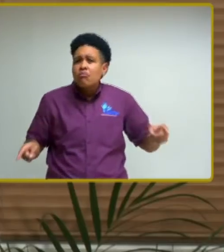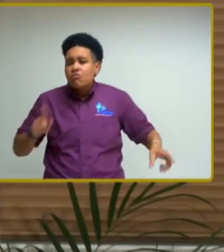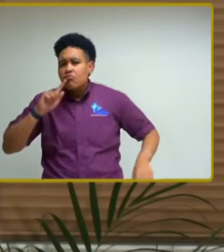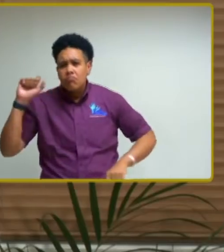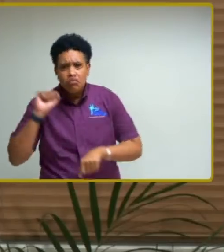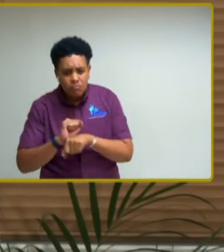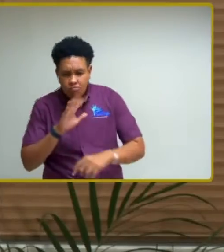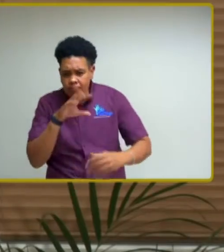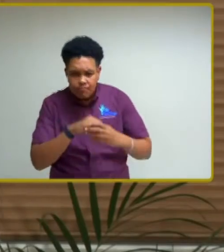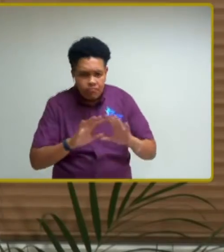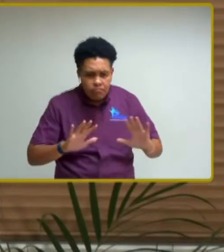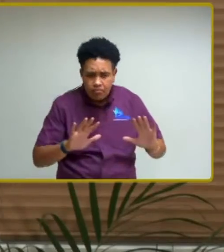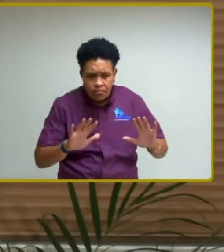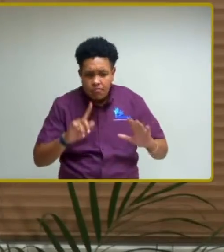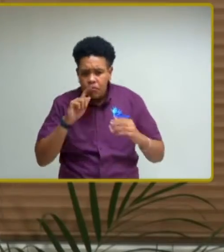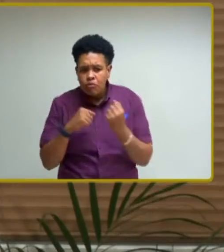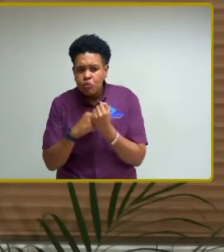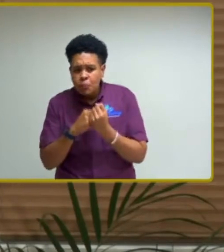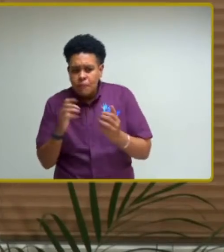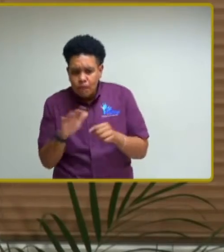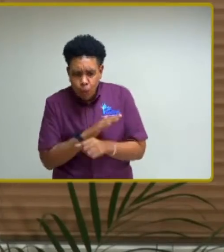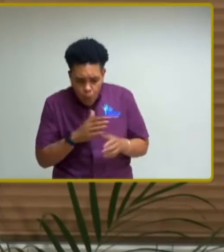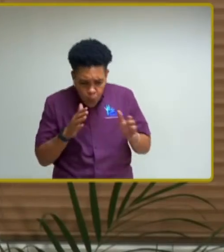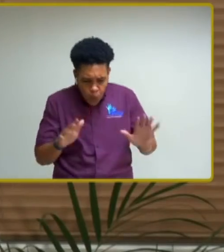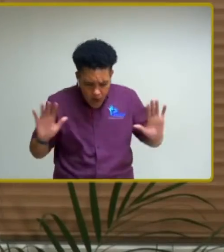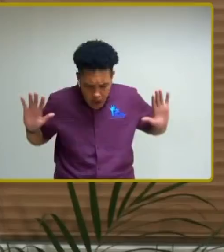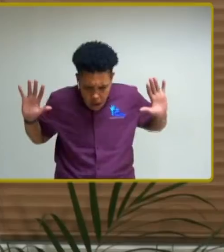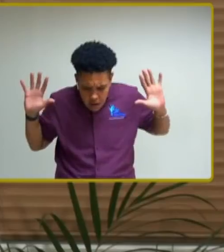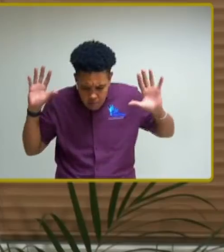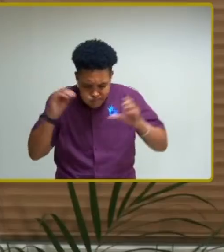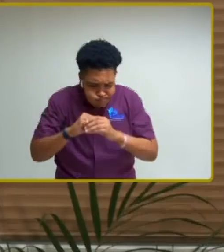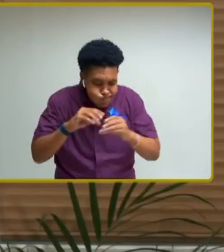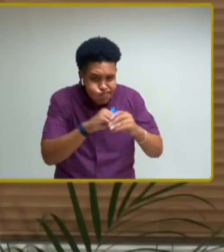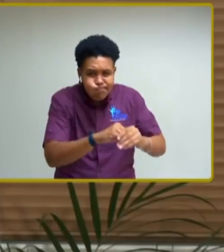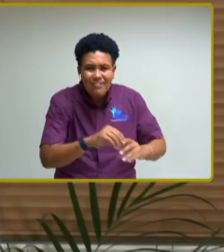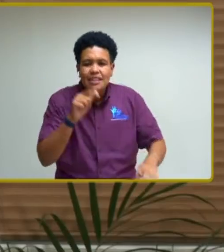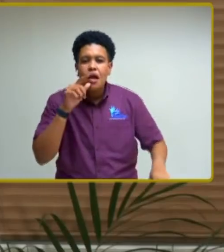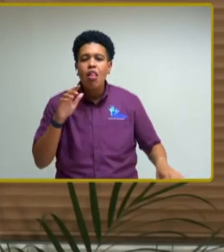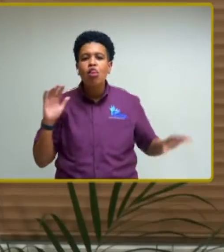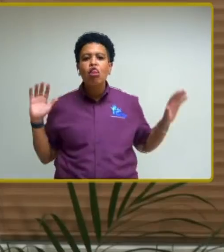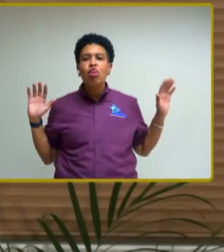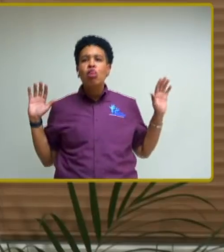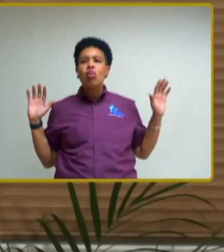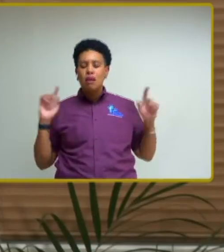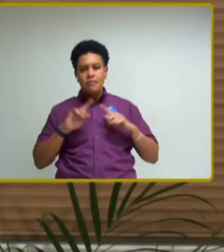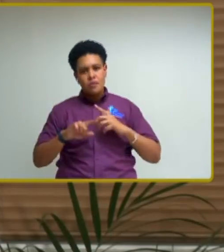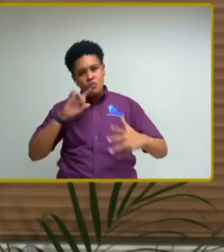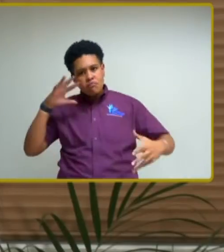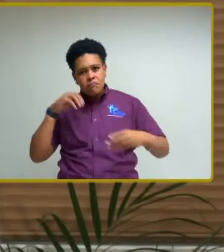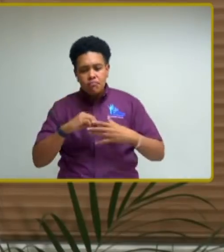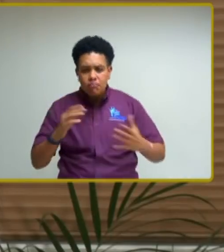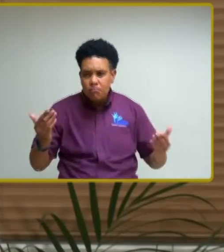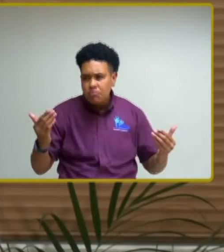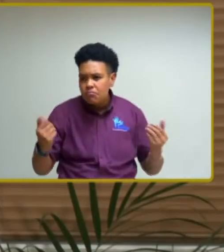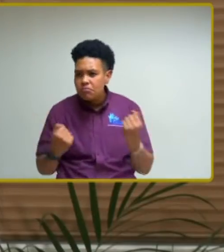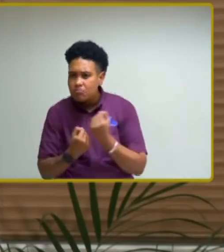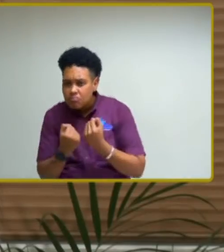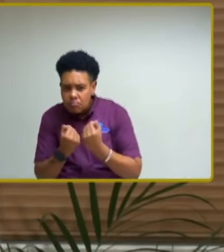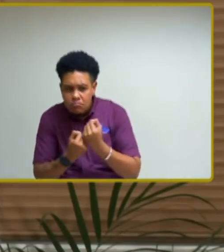come on board in a very fulsome way. And I'm very confident that if we all follow the